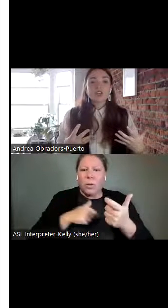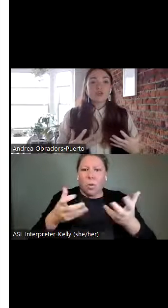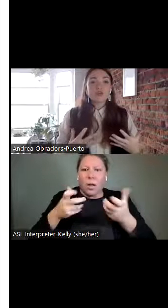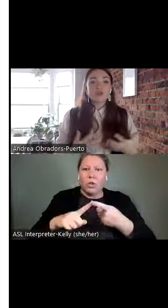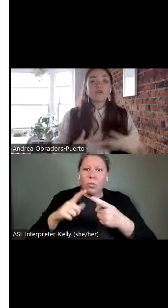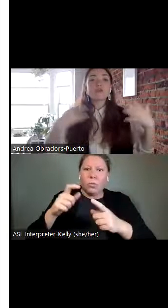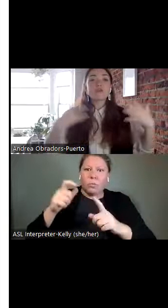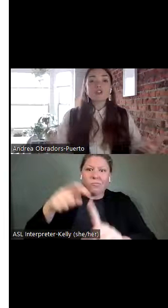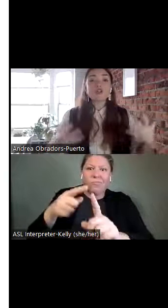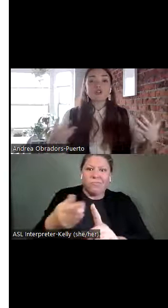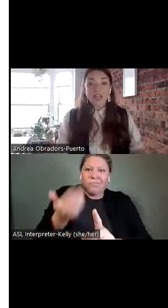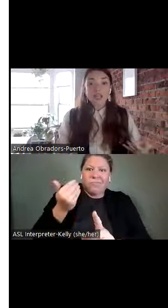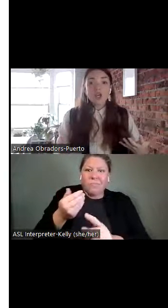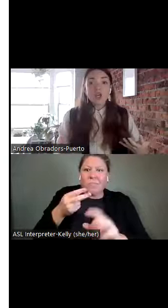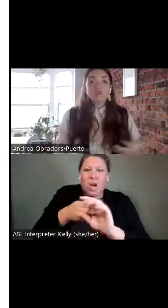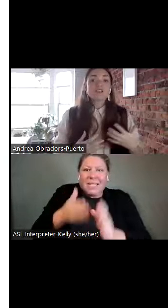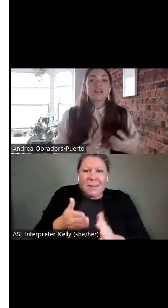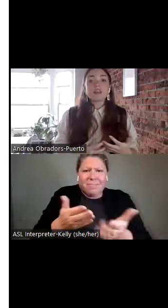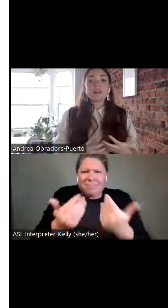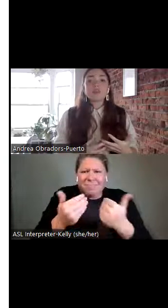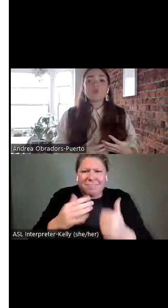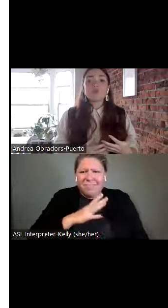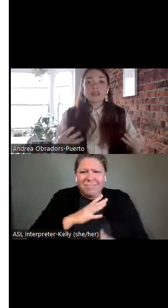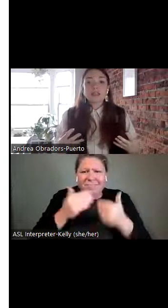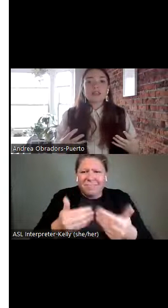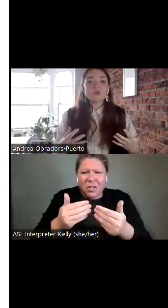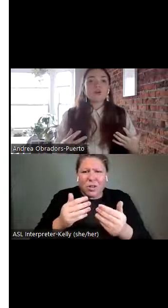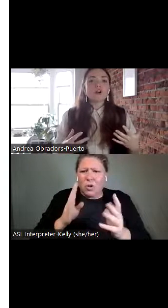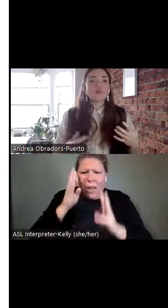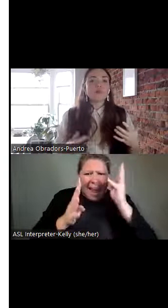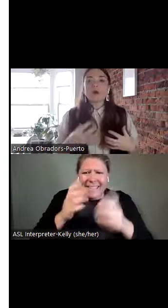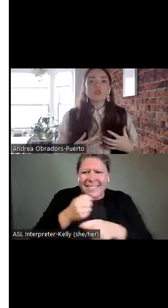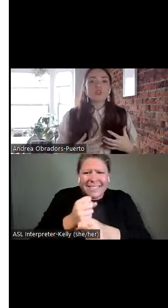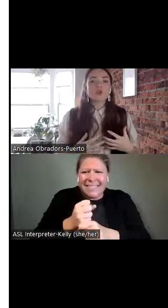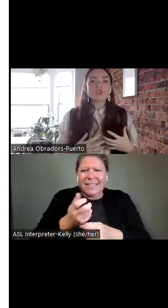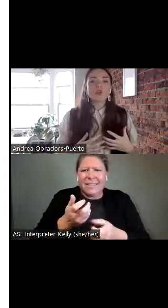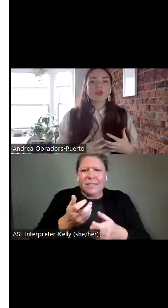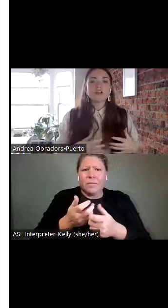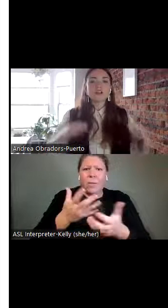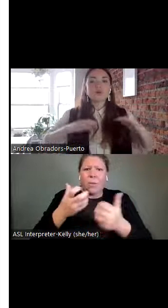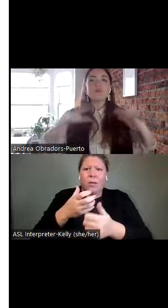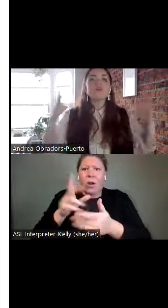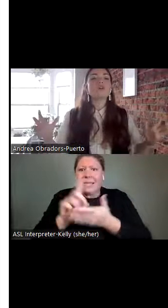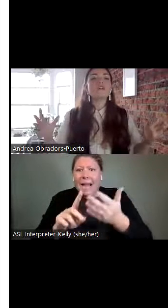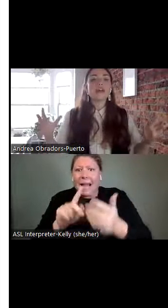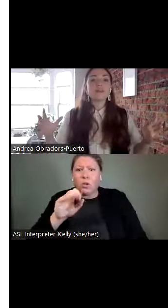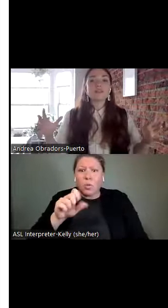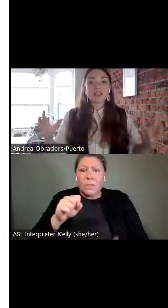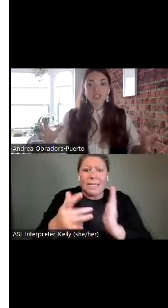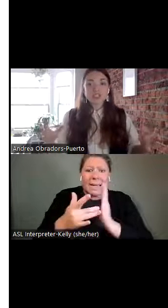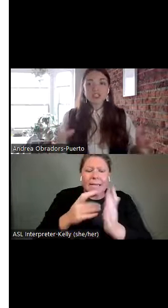participants to feel free to create. Through design thinking tools and techniques, people are empowered to work together to unfold